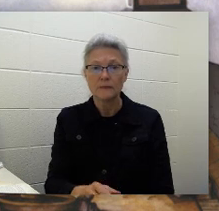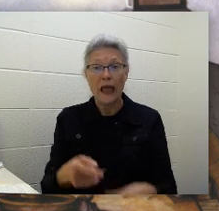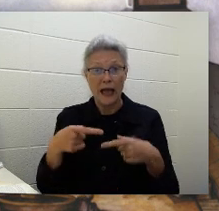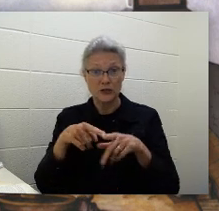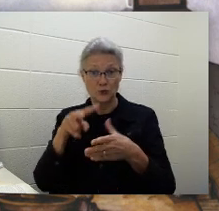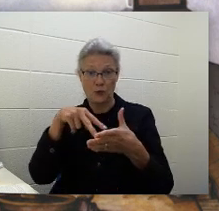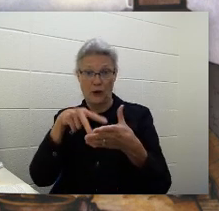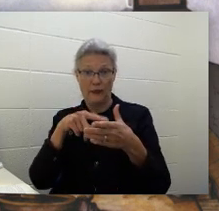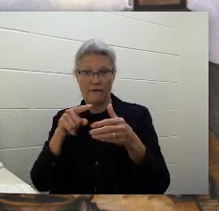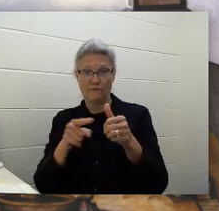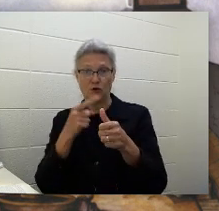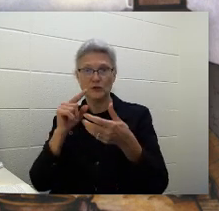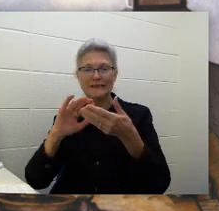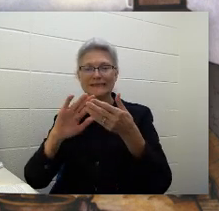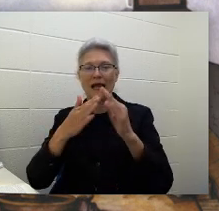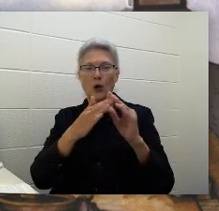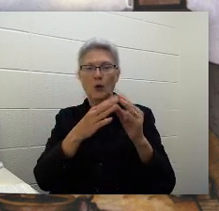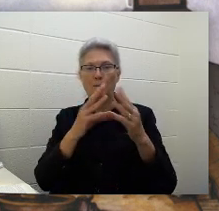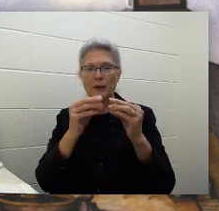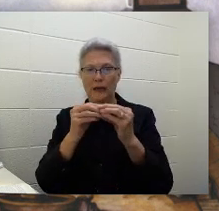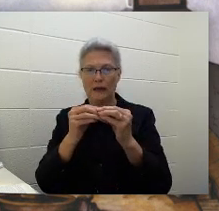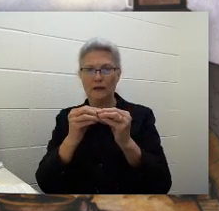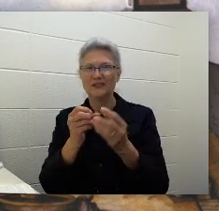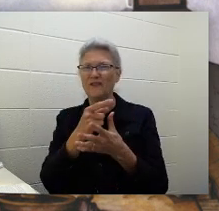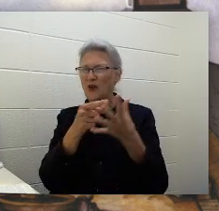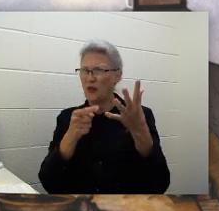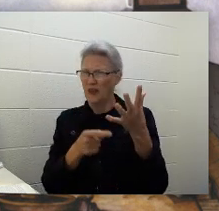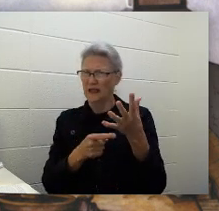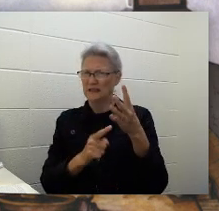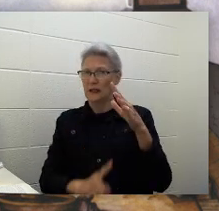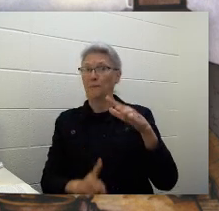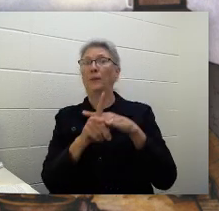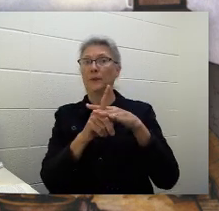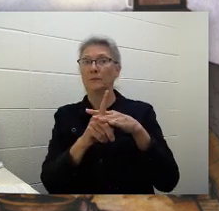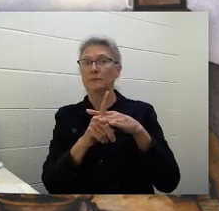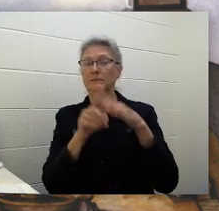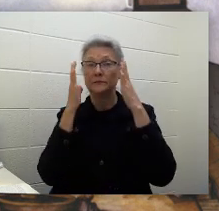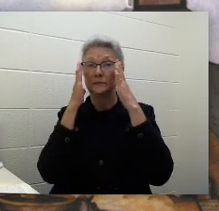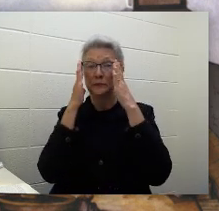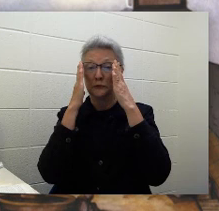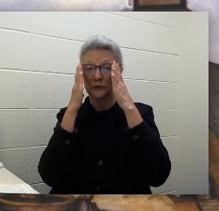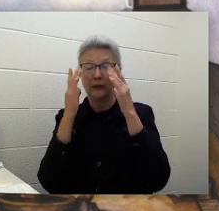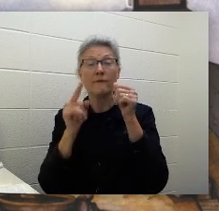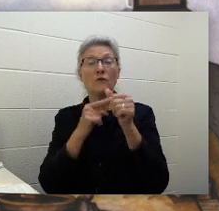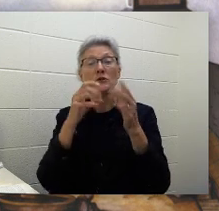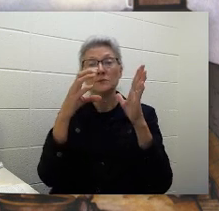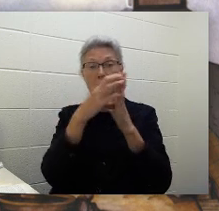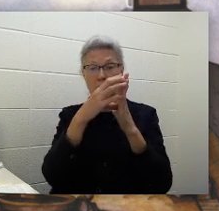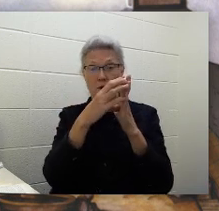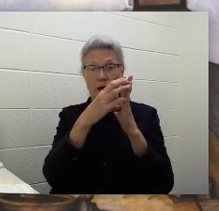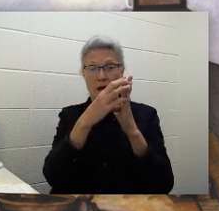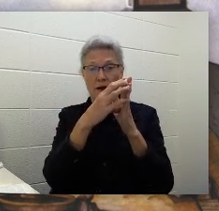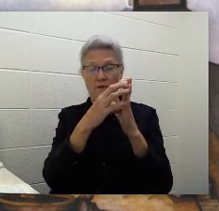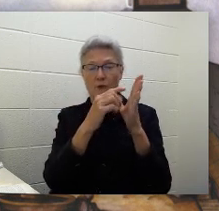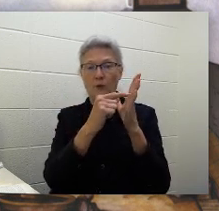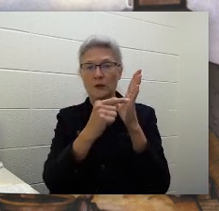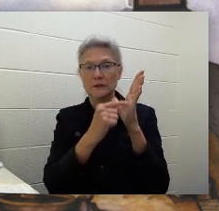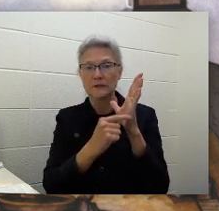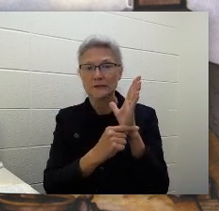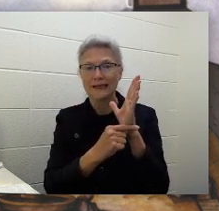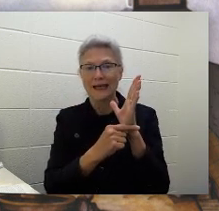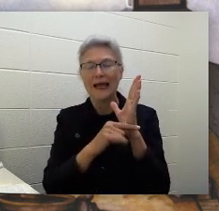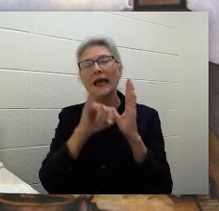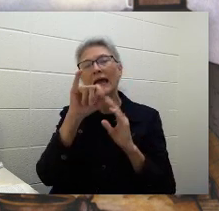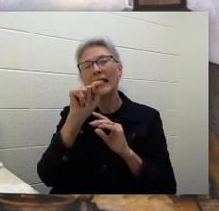As we read the first town meeting, there are quite a few things that jumped out. So in this first paragraph here, where it's in